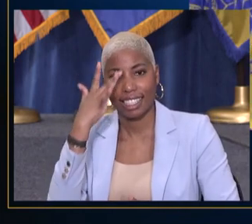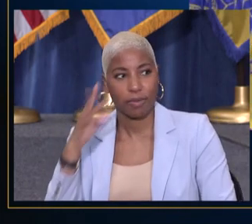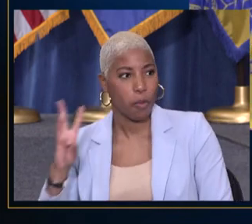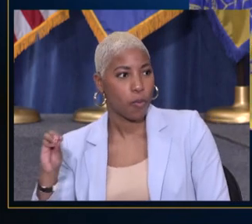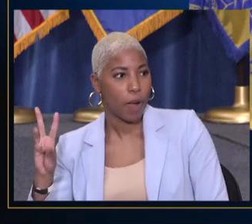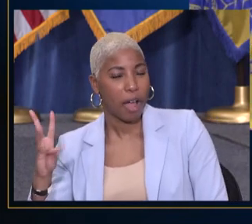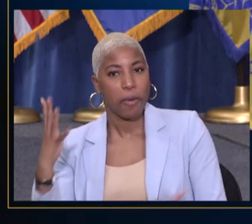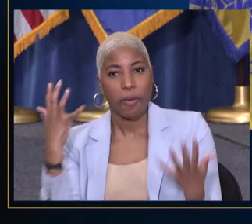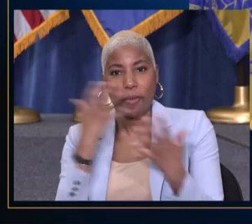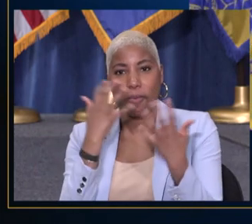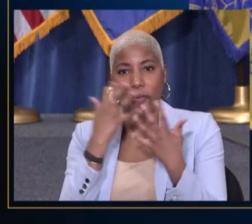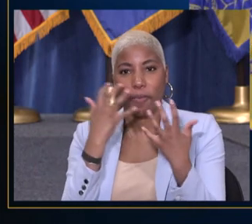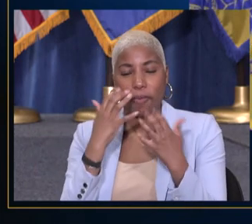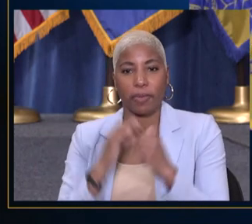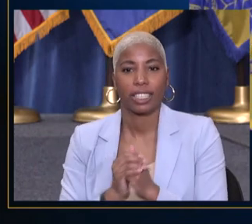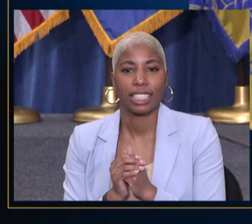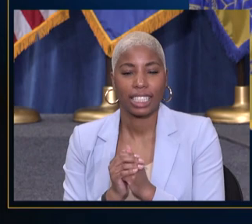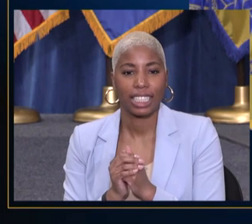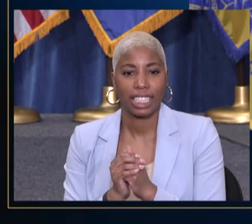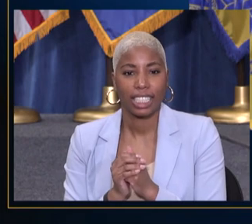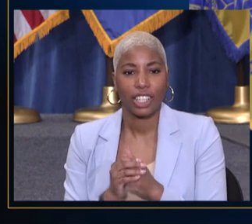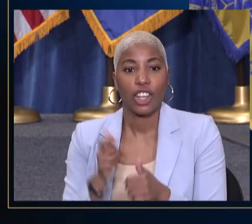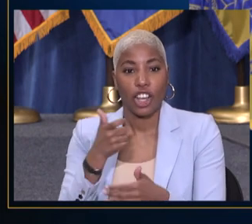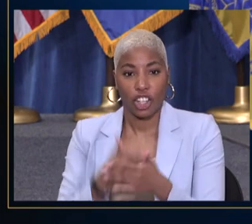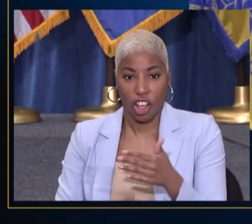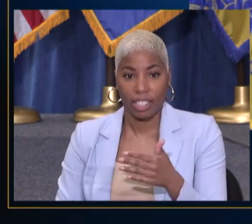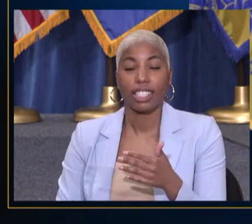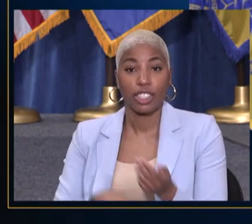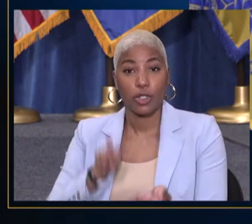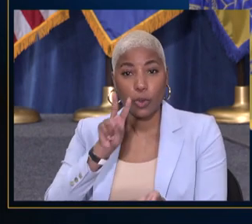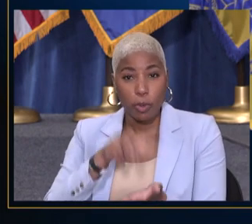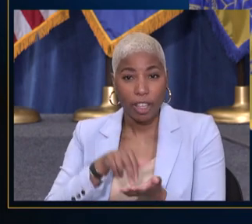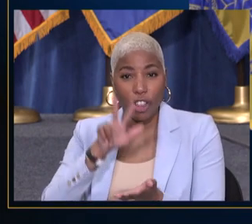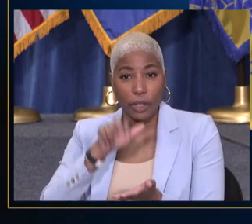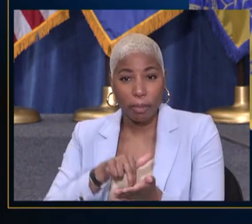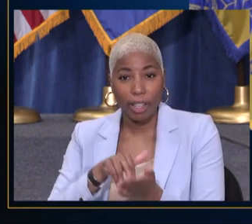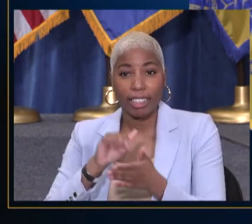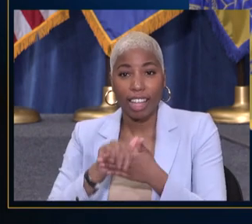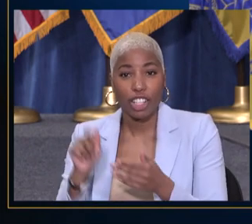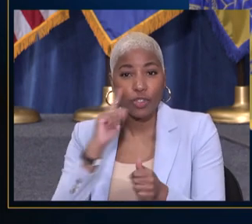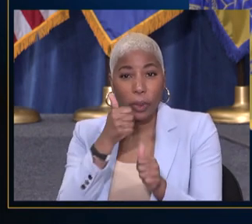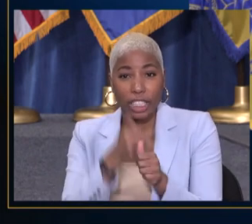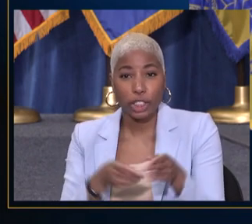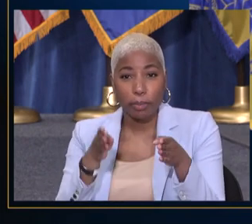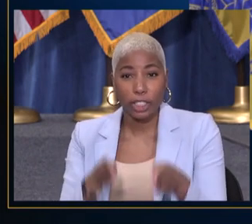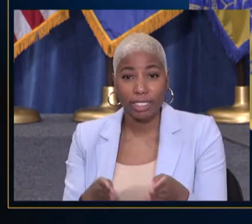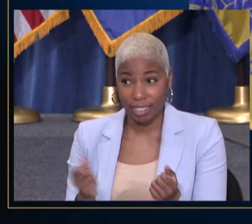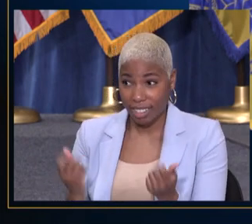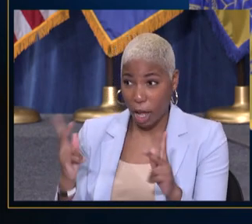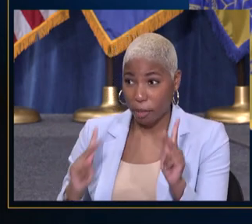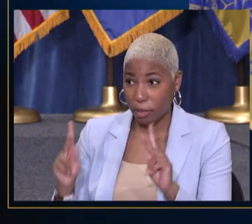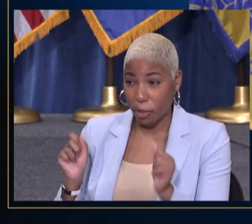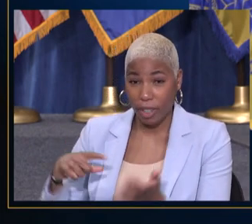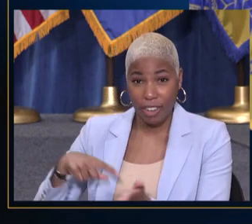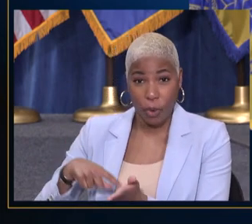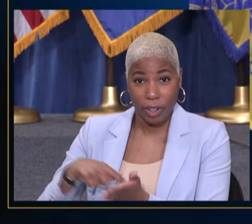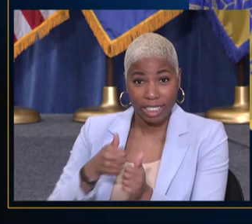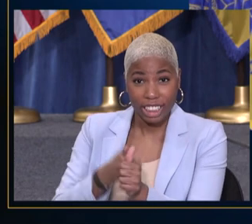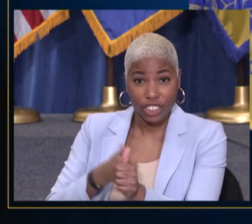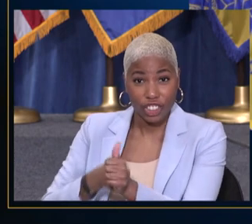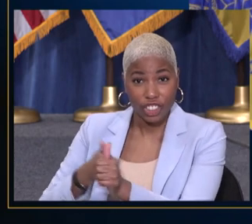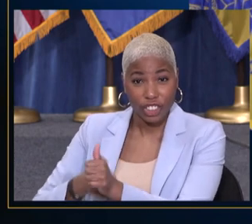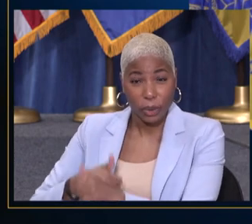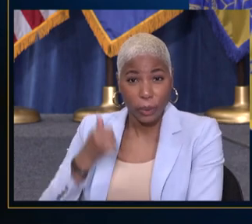It just costs about $2 or $3 million for each person to get it. And so how many people here can afford $2 or $3 million to get a